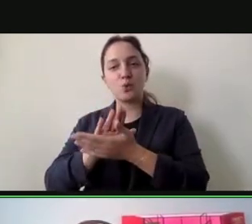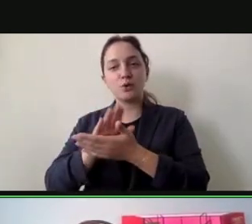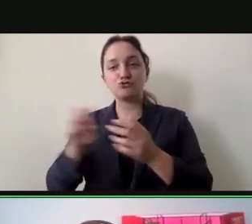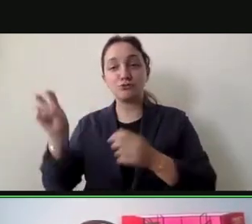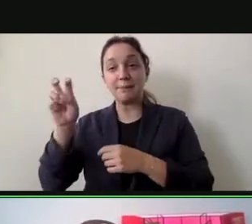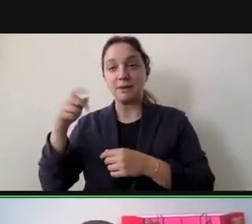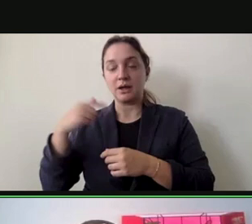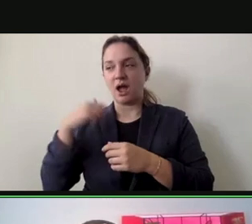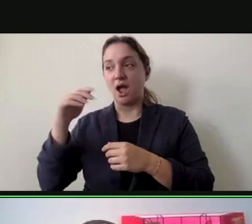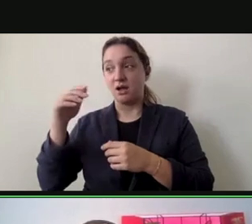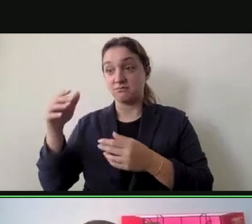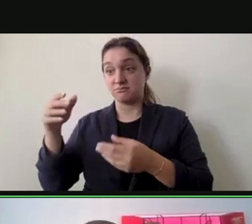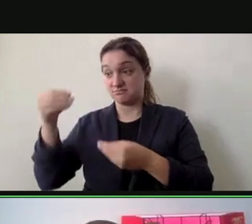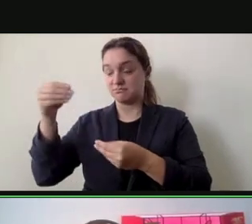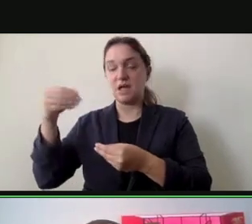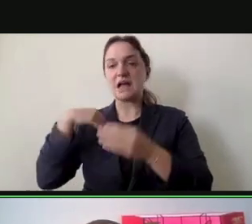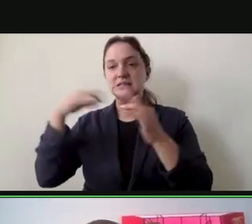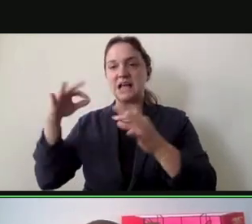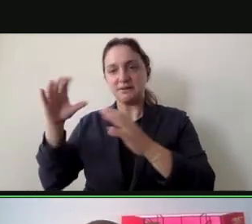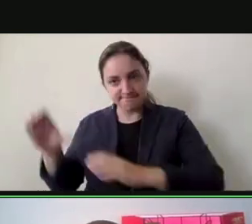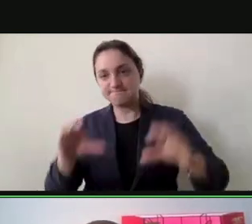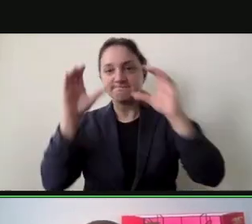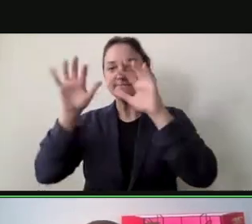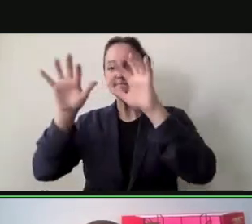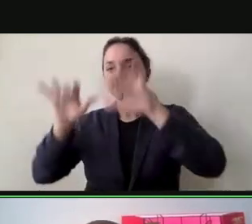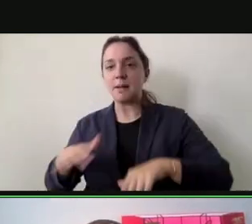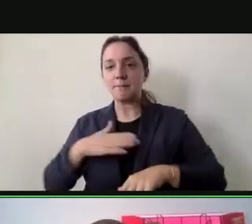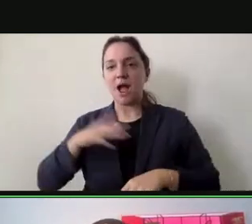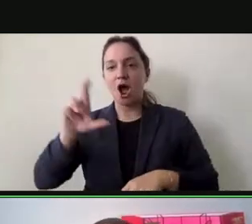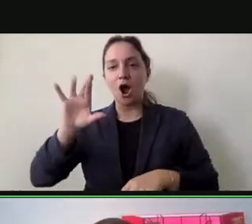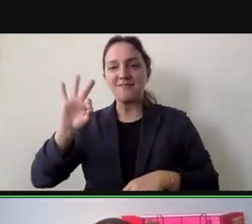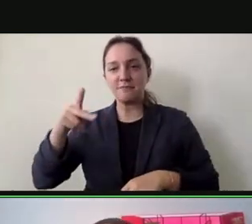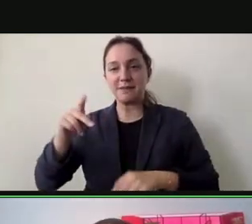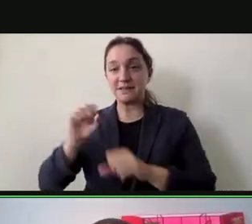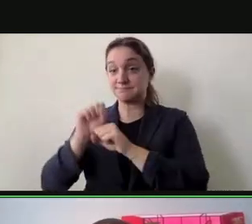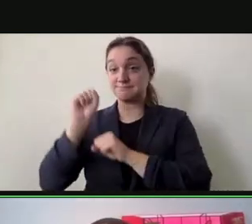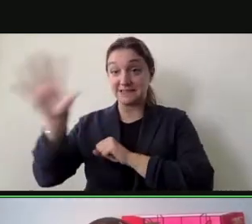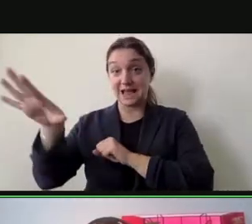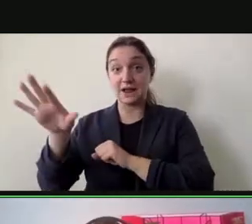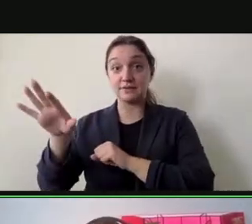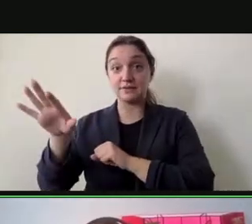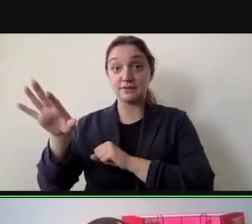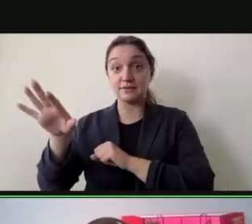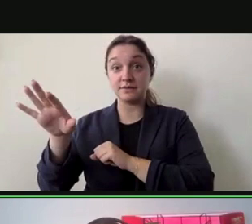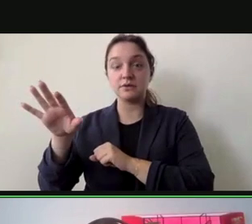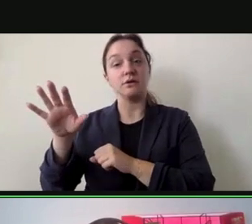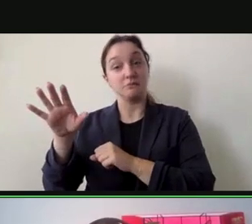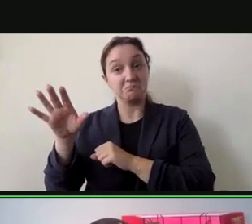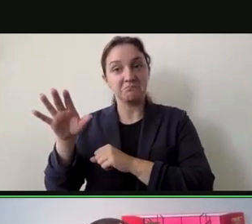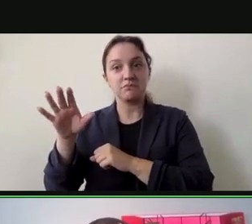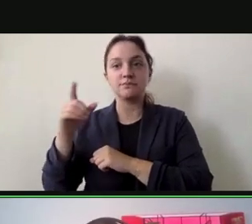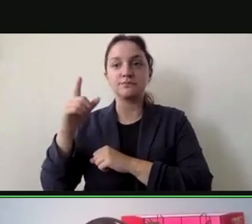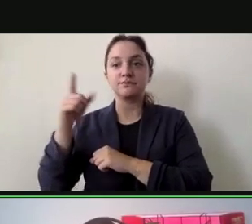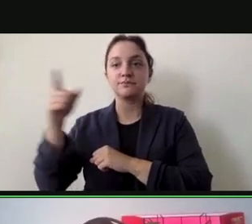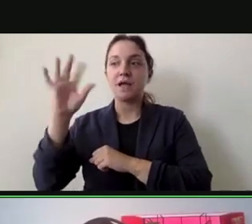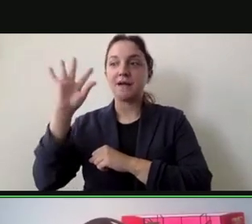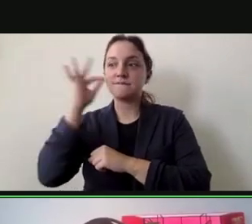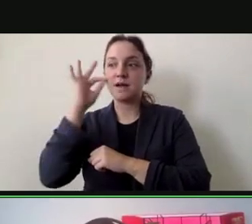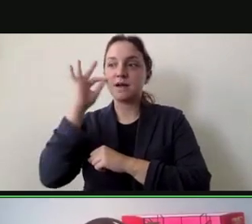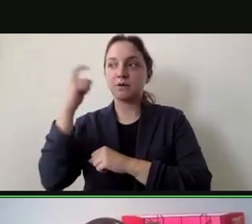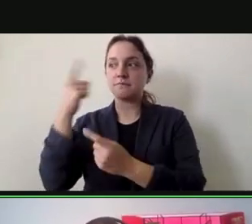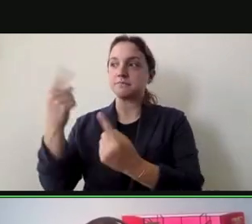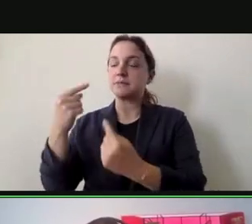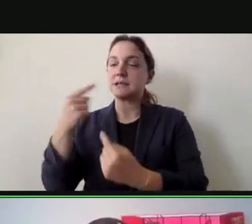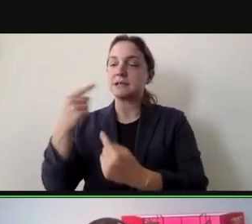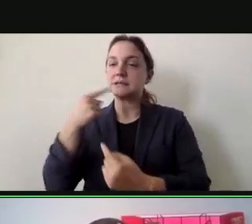of Energy RFP, and I got a letter that my concept proposal, my 5-page concept